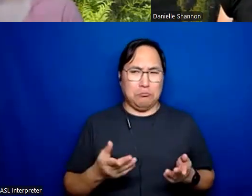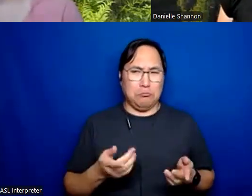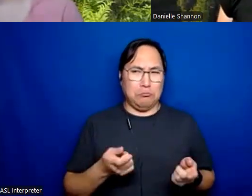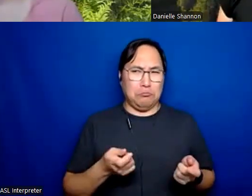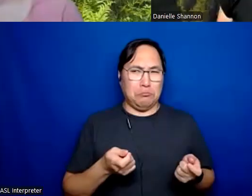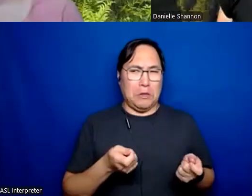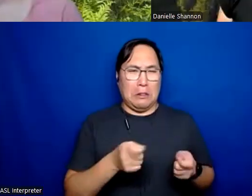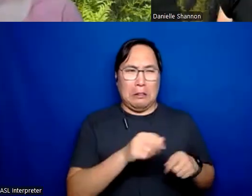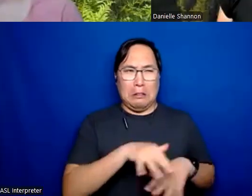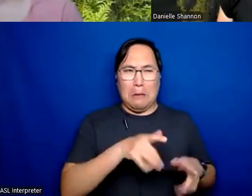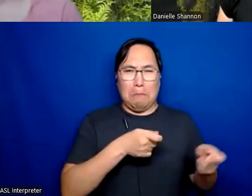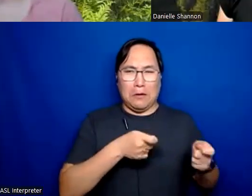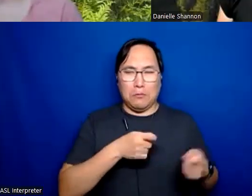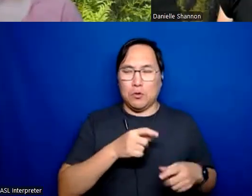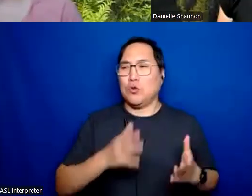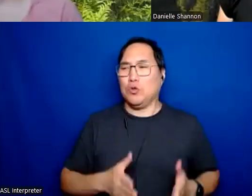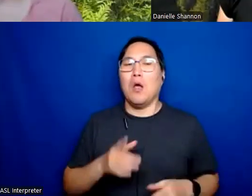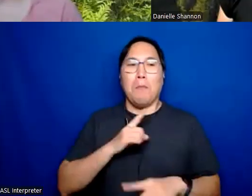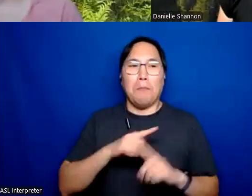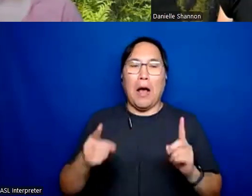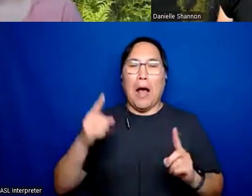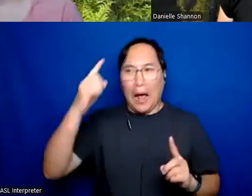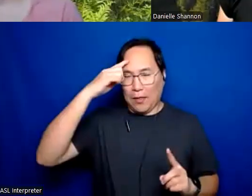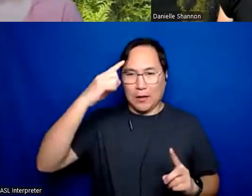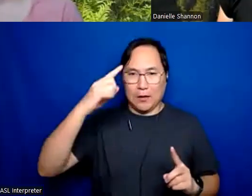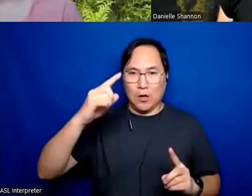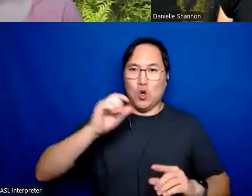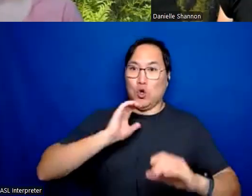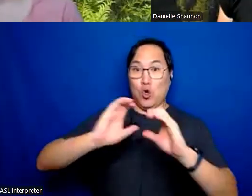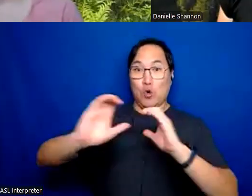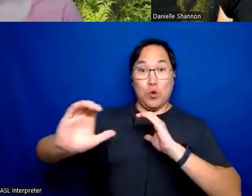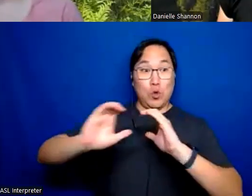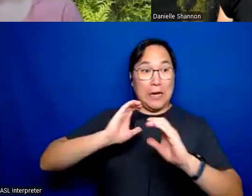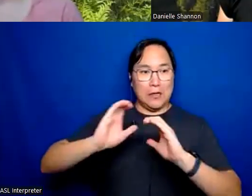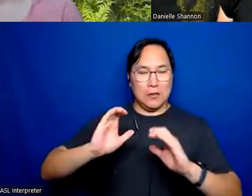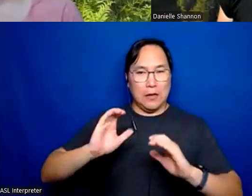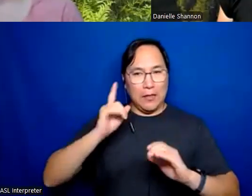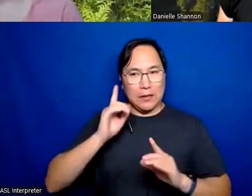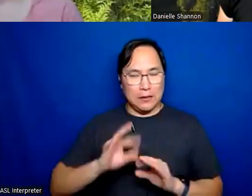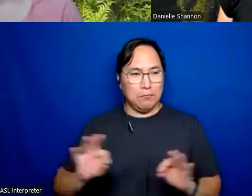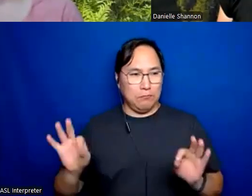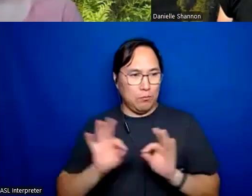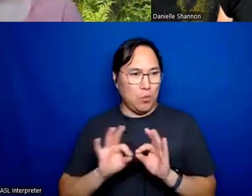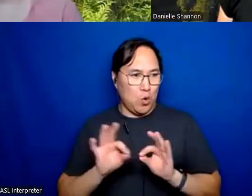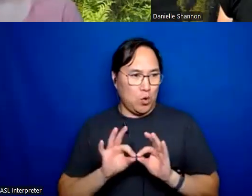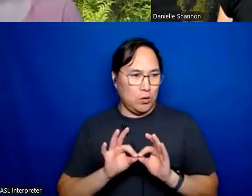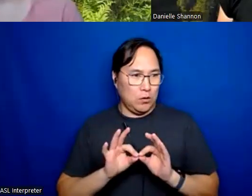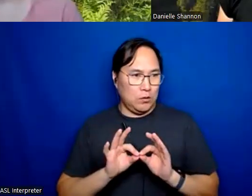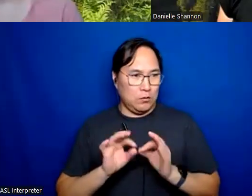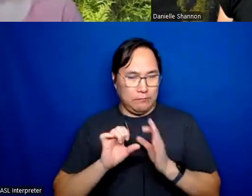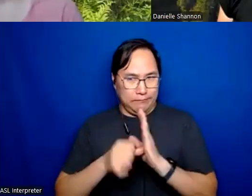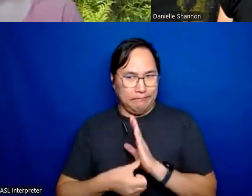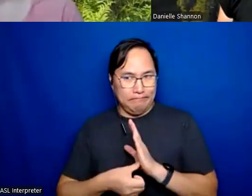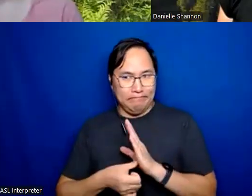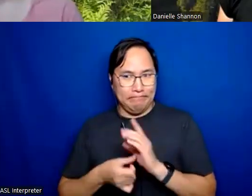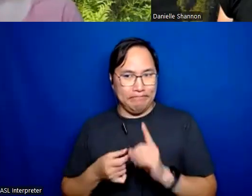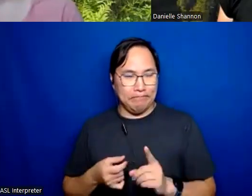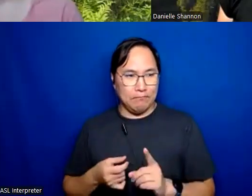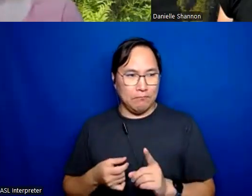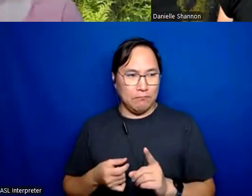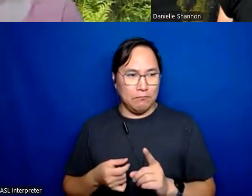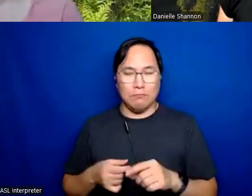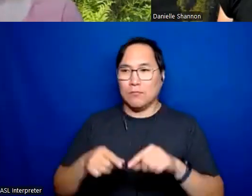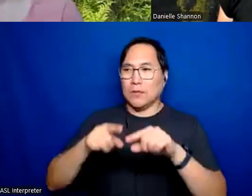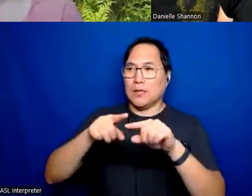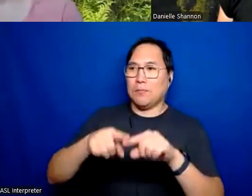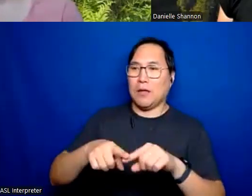But the way I think about communication, and I think this is obvious, but I also think it's important enough to be worth repeating, is that like, it really just depends